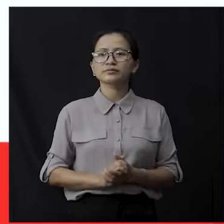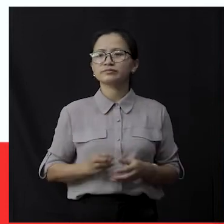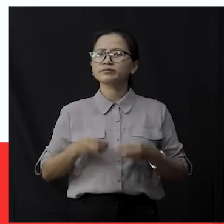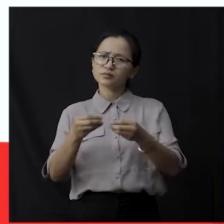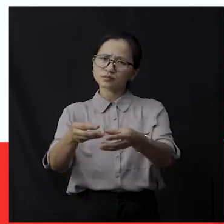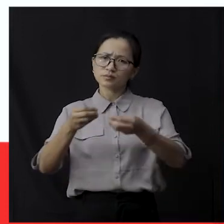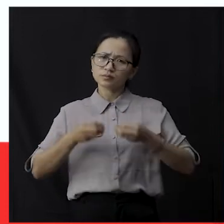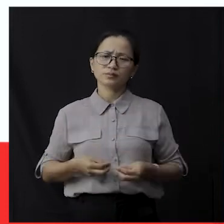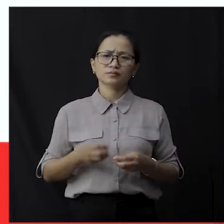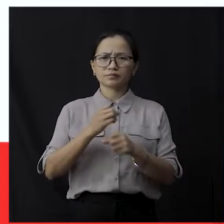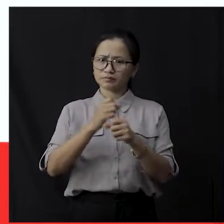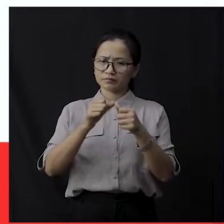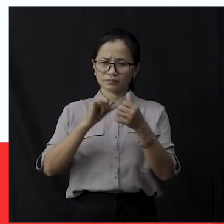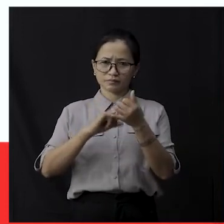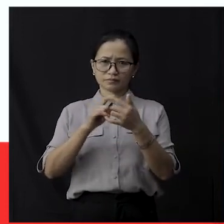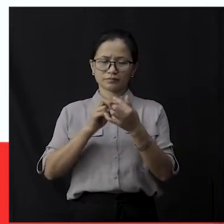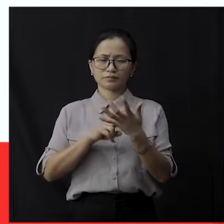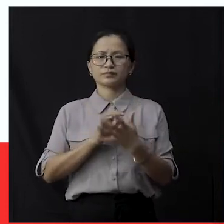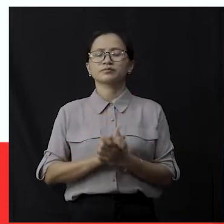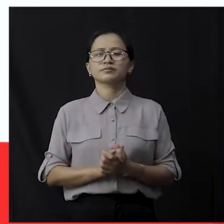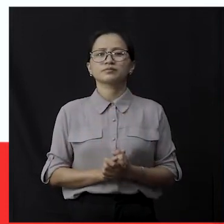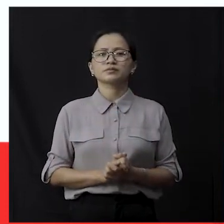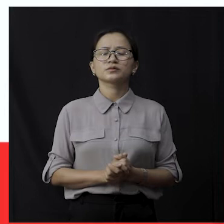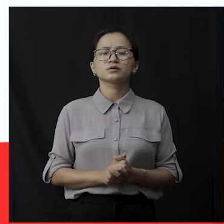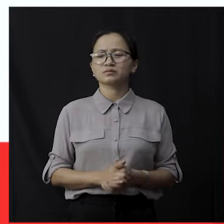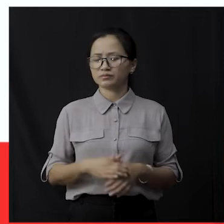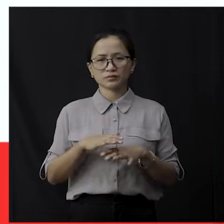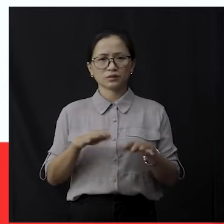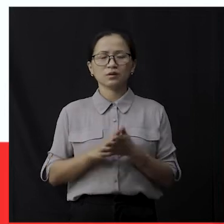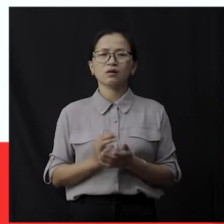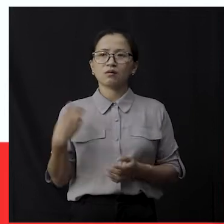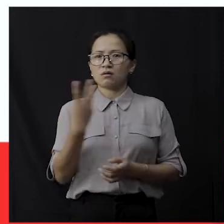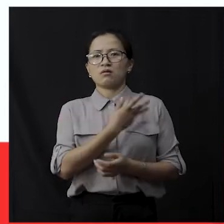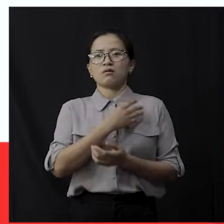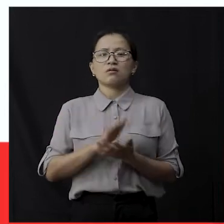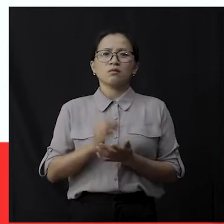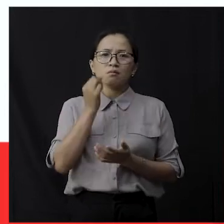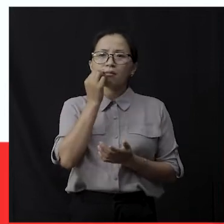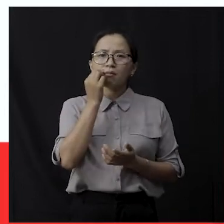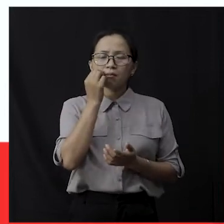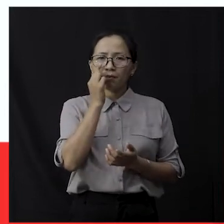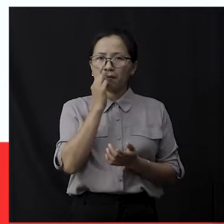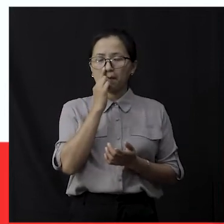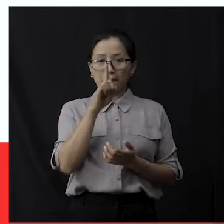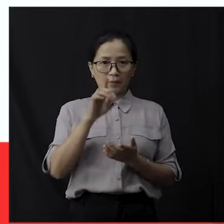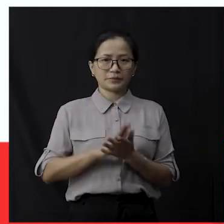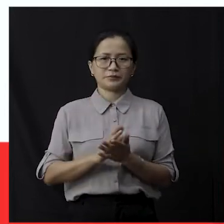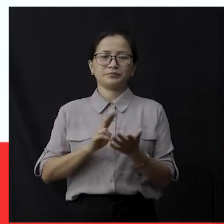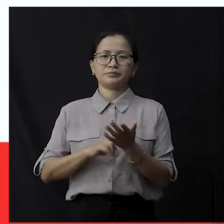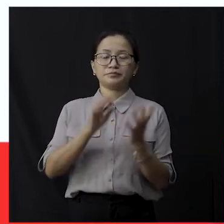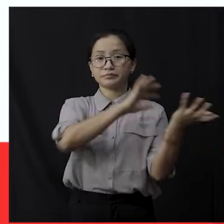gases. Now students, our Mother Earth, our Mother Earth. Now this is